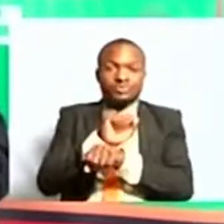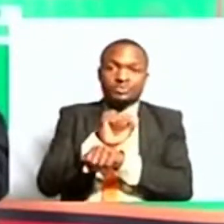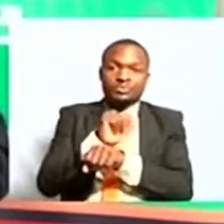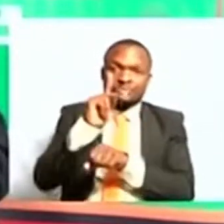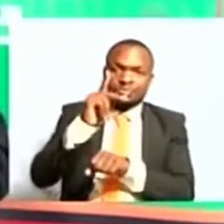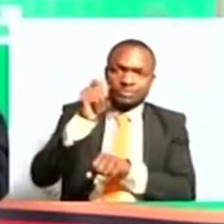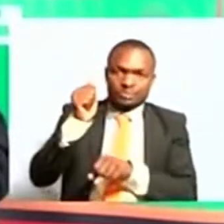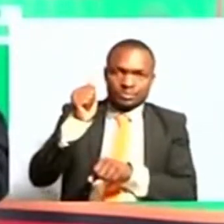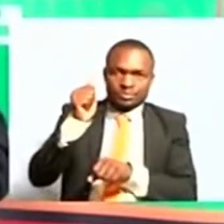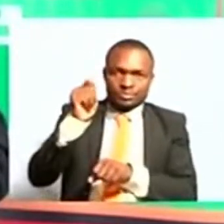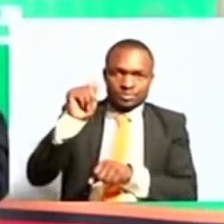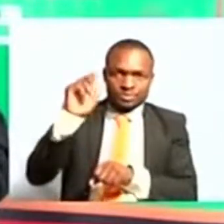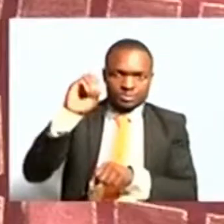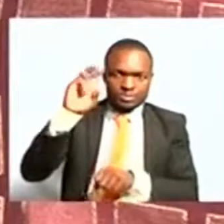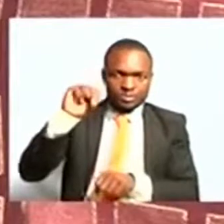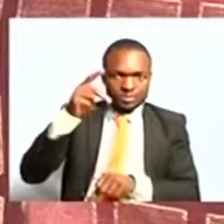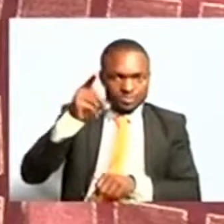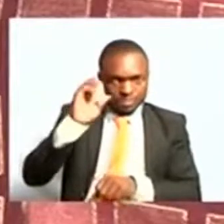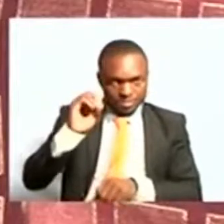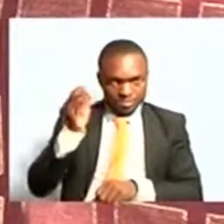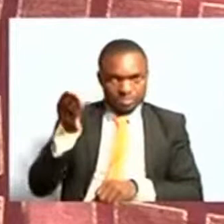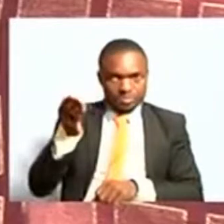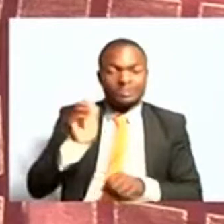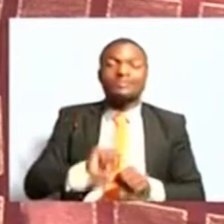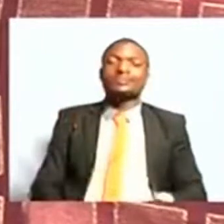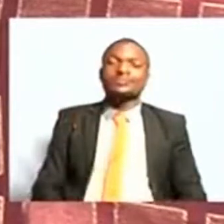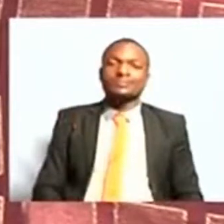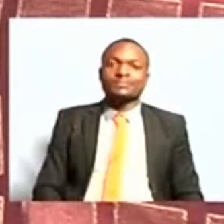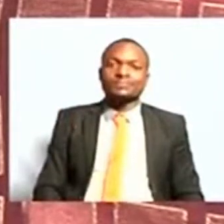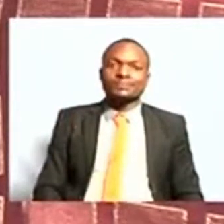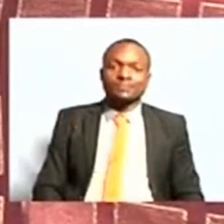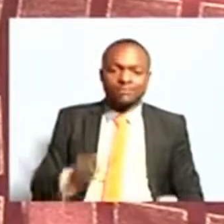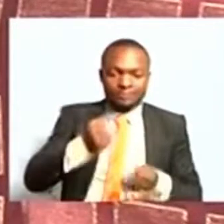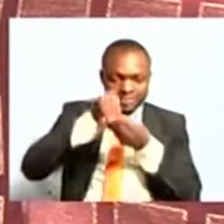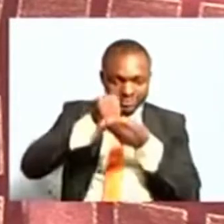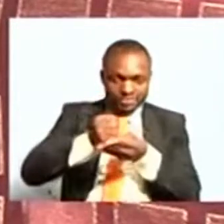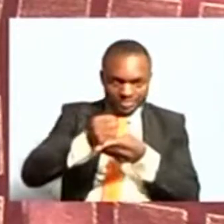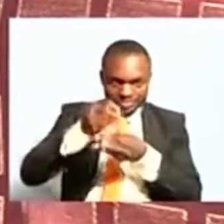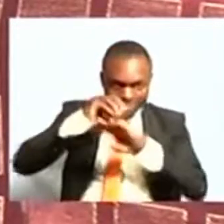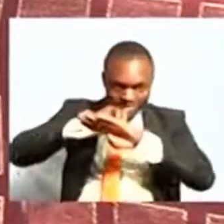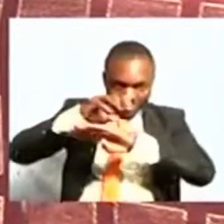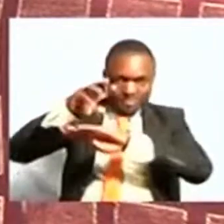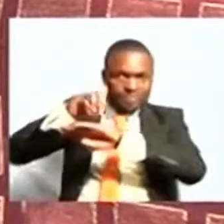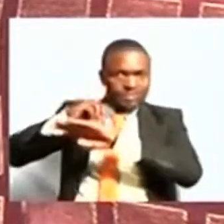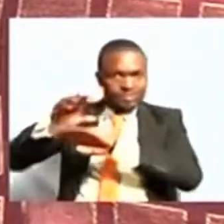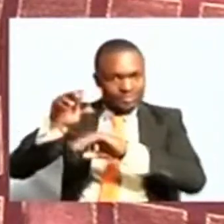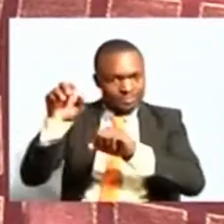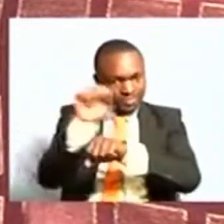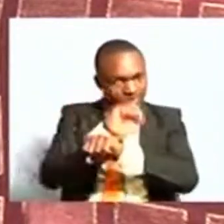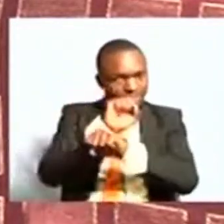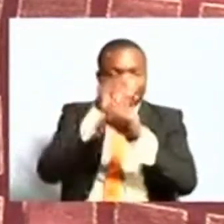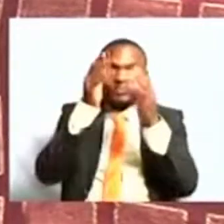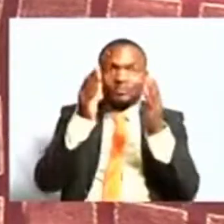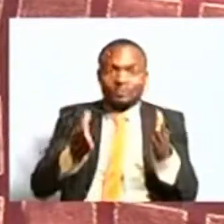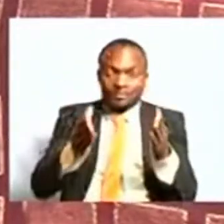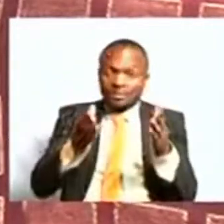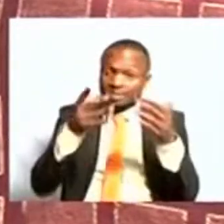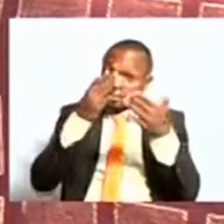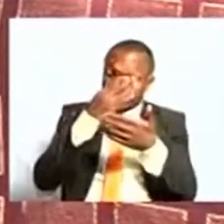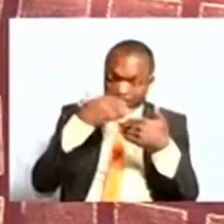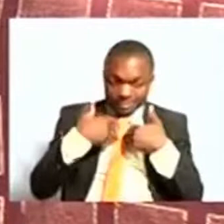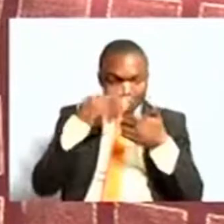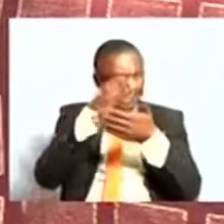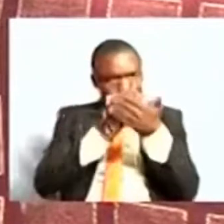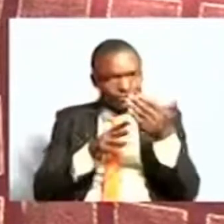Katongo from Senanga was advising the drivers. Very grateful that we have somebody